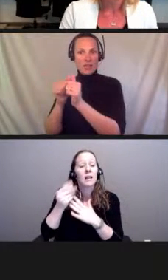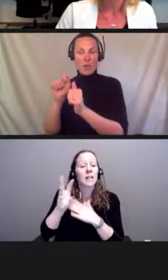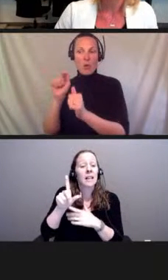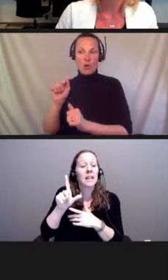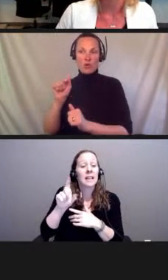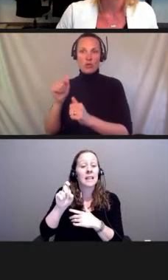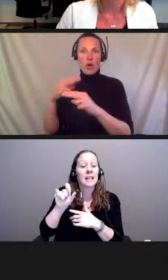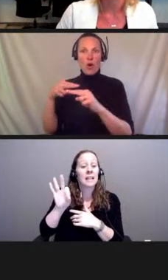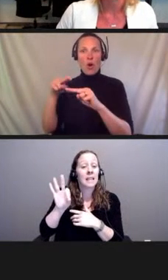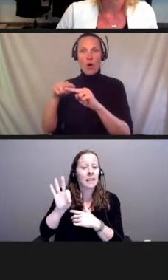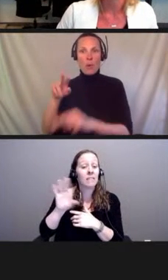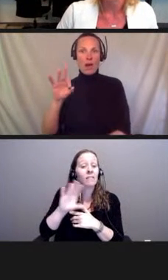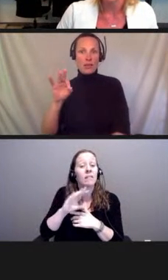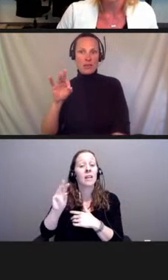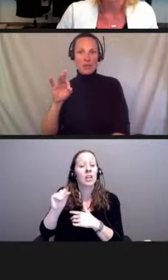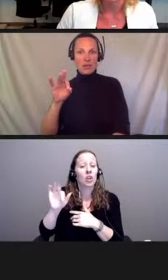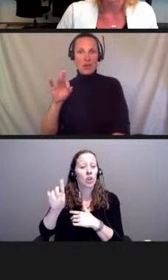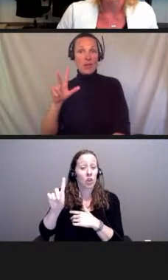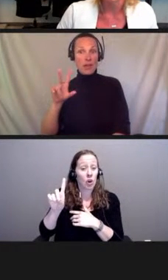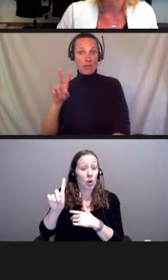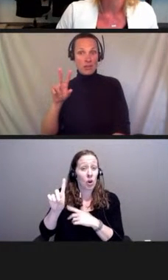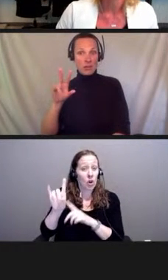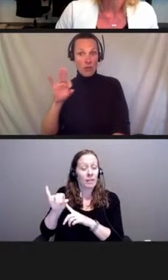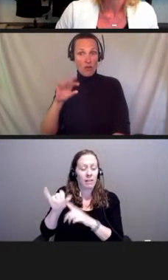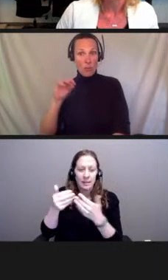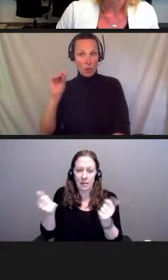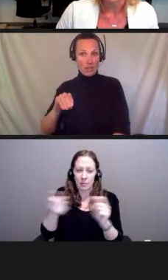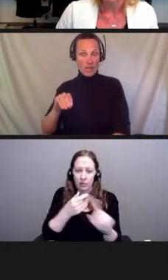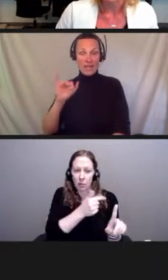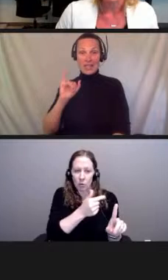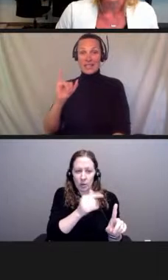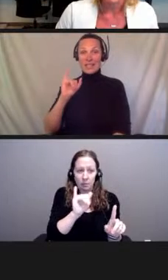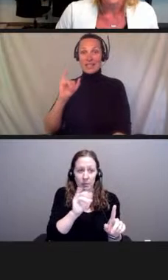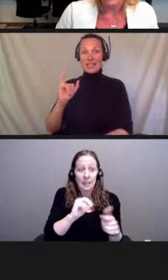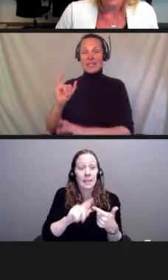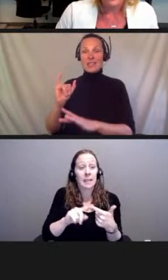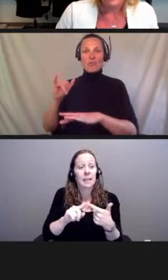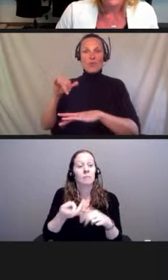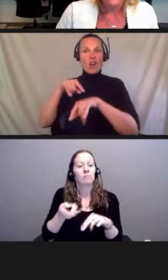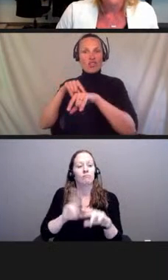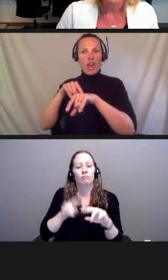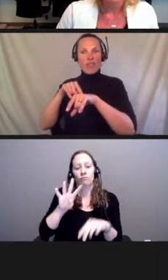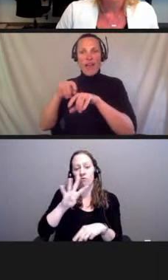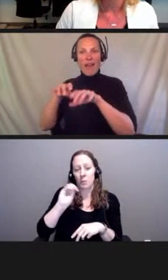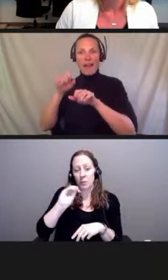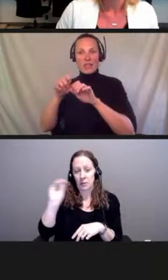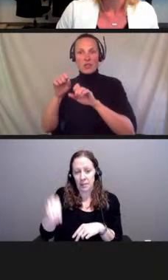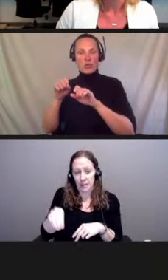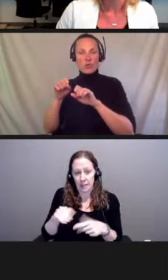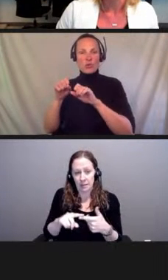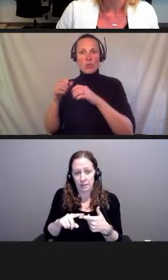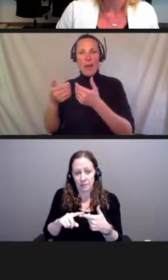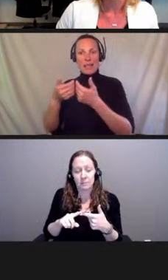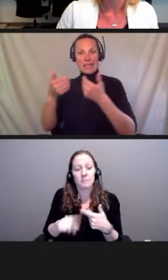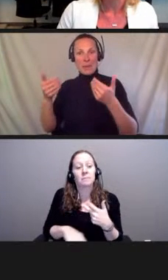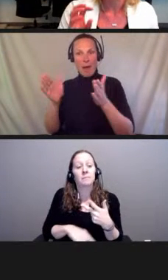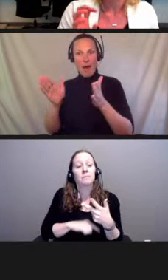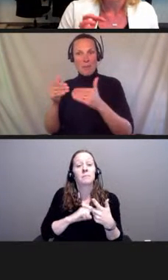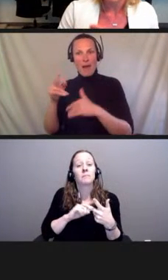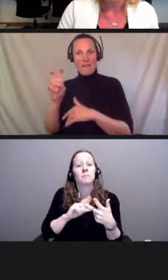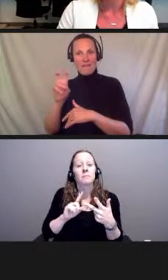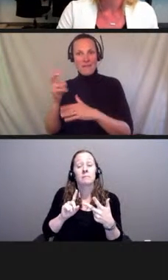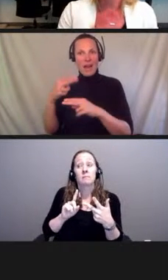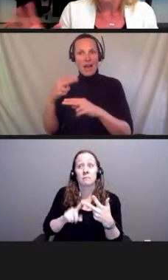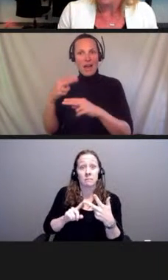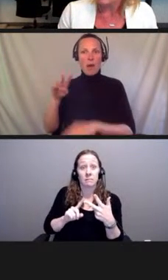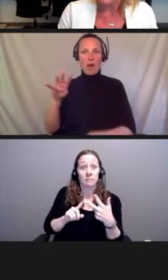collected separately from material in the green bin is projected to increase by 40%. And again, based on the